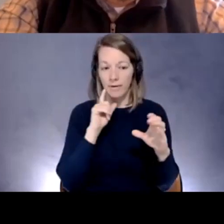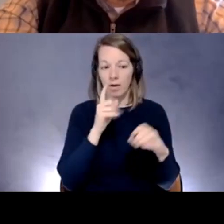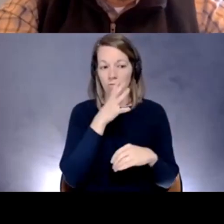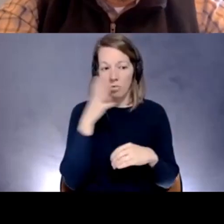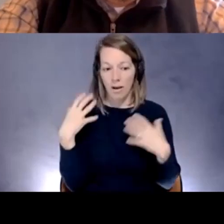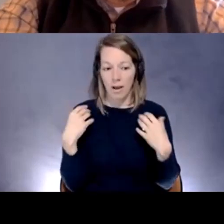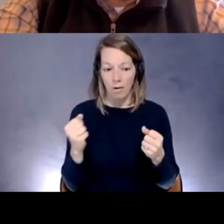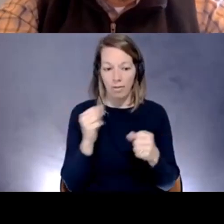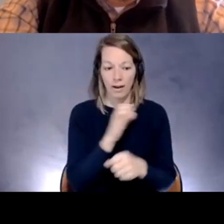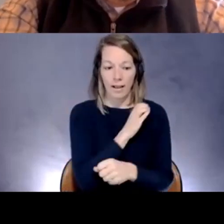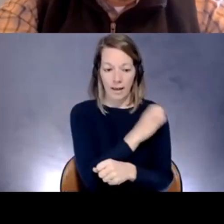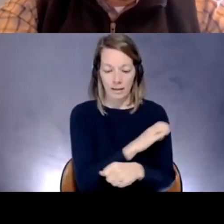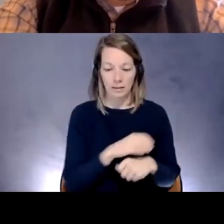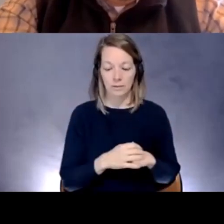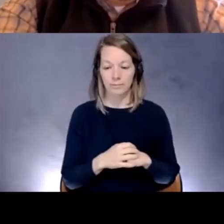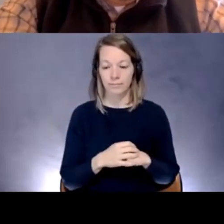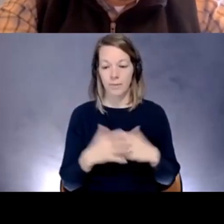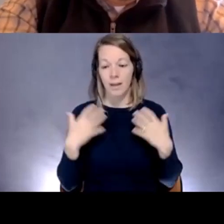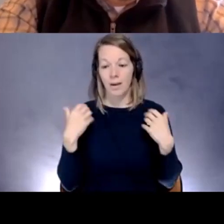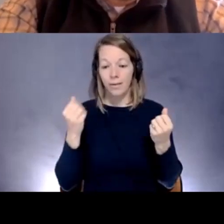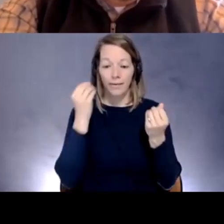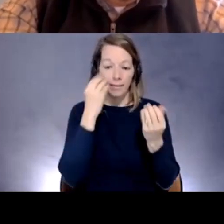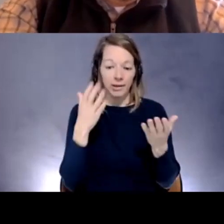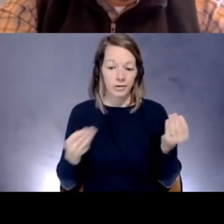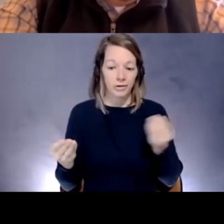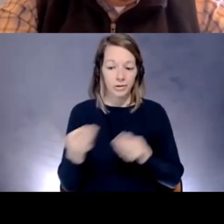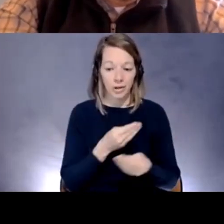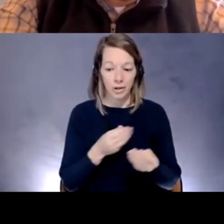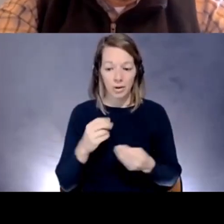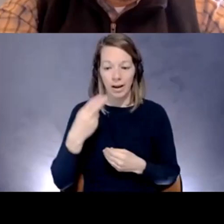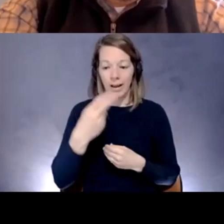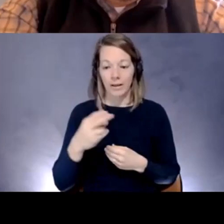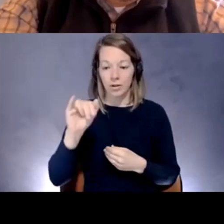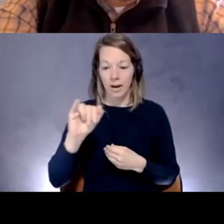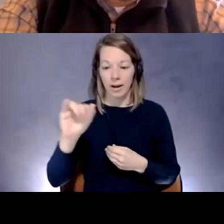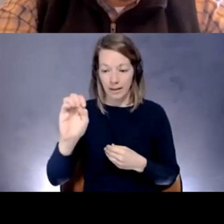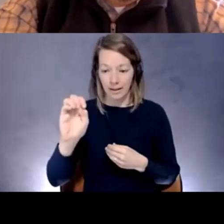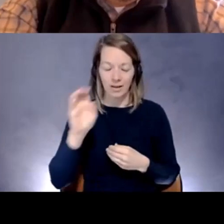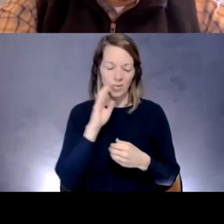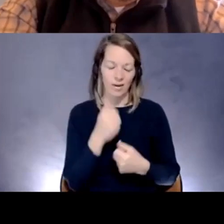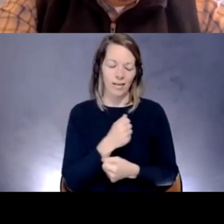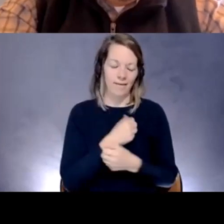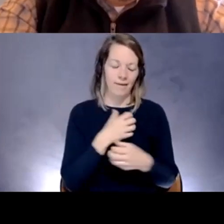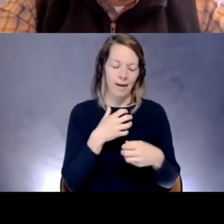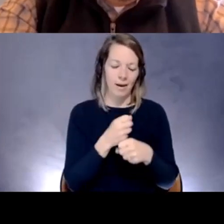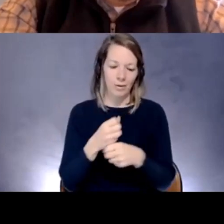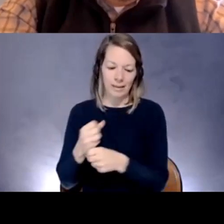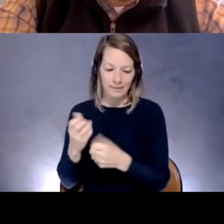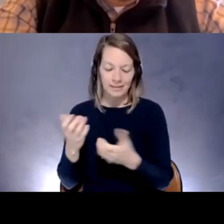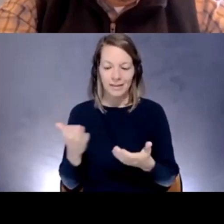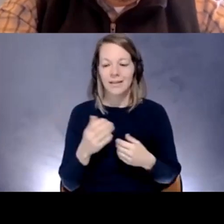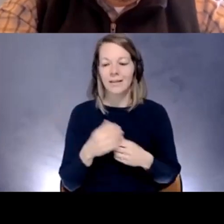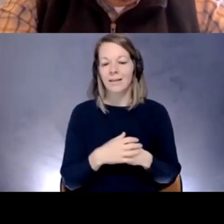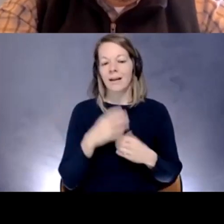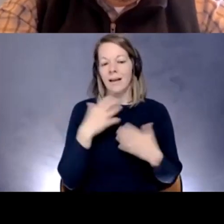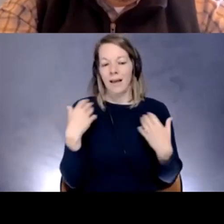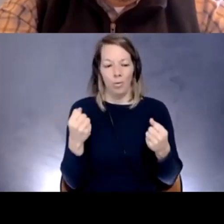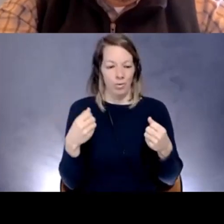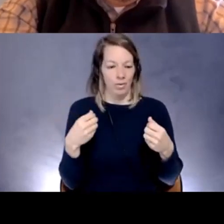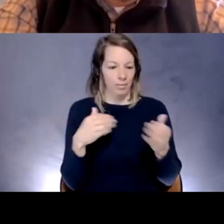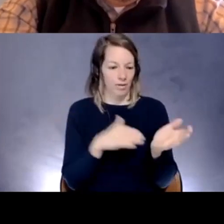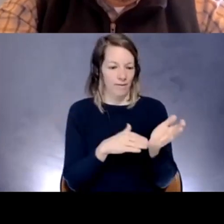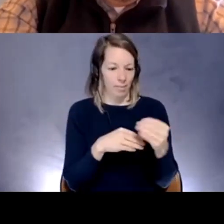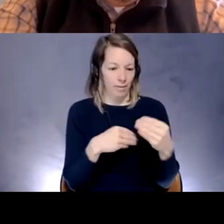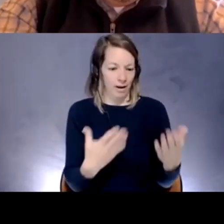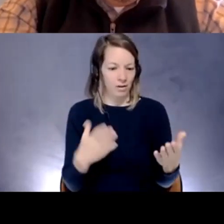clinics. Health Information Exchange, or HIE, we love acronyms around here, enables health providers to